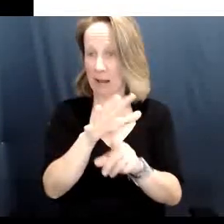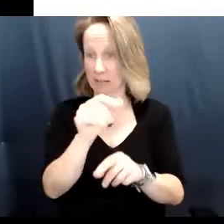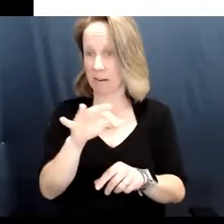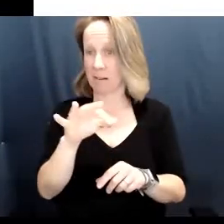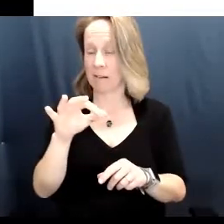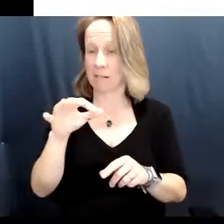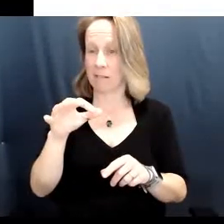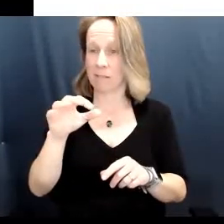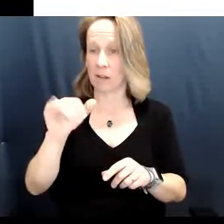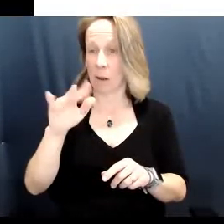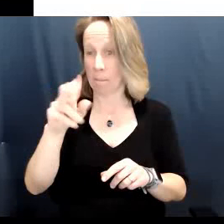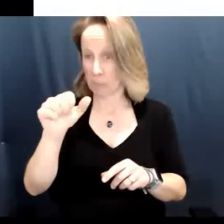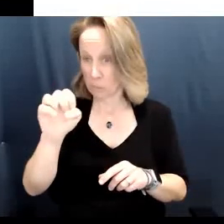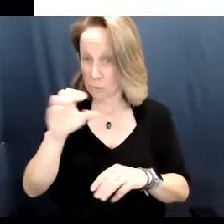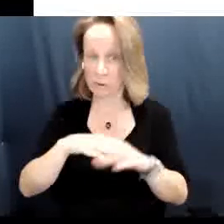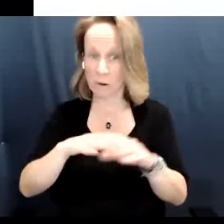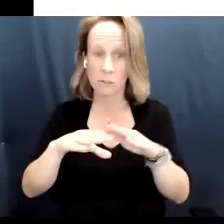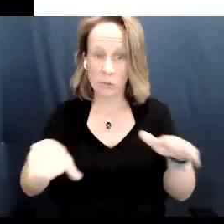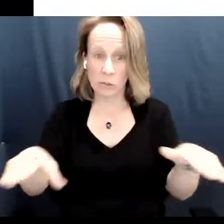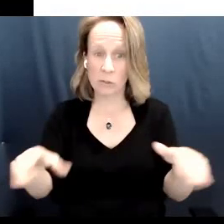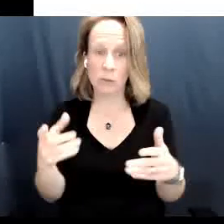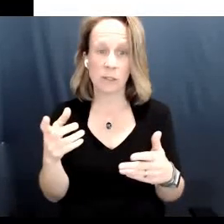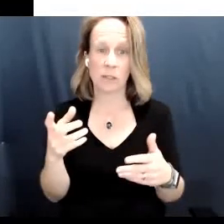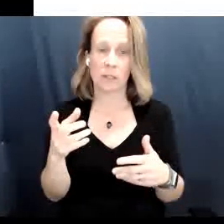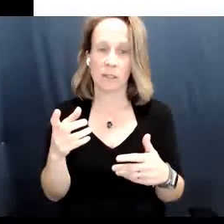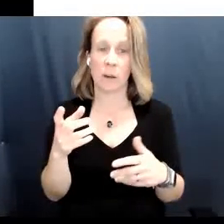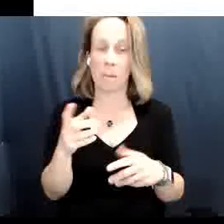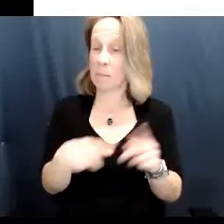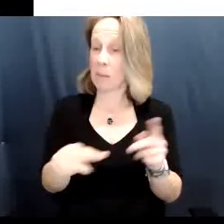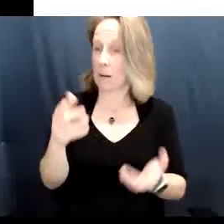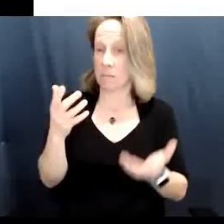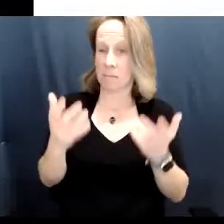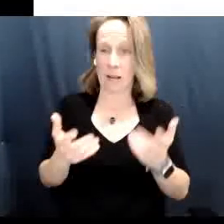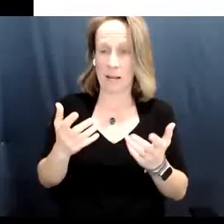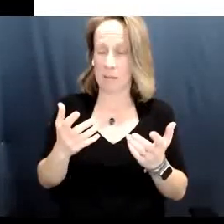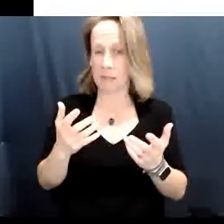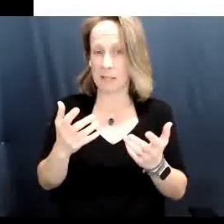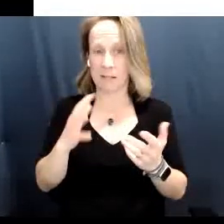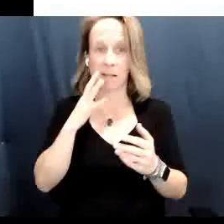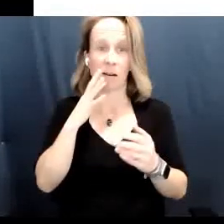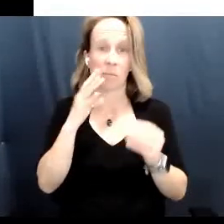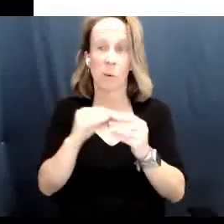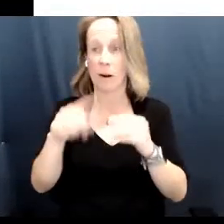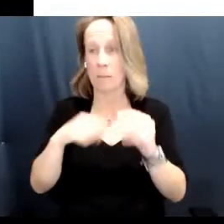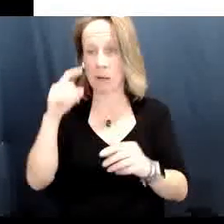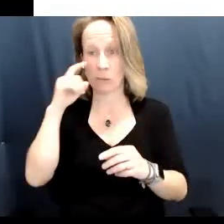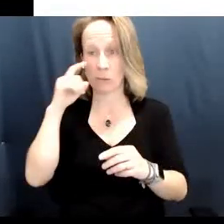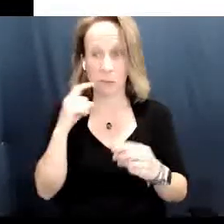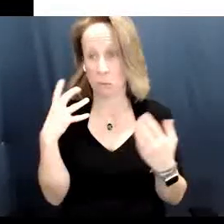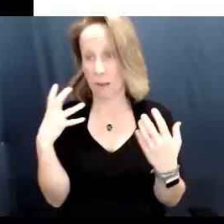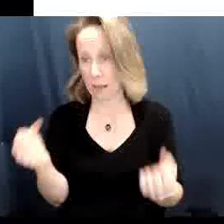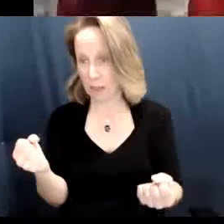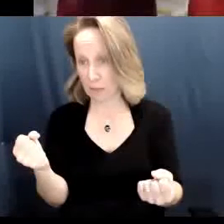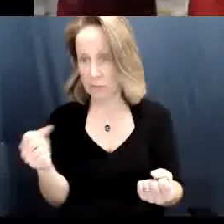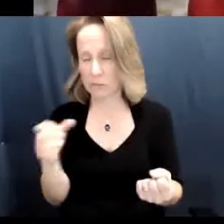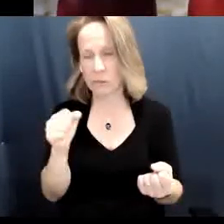children about abuse. But we might want to spend more time talking about sexual health with them. So again, adjust it as